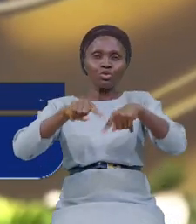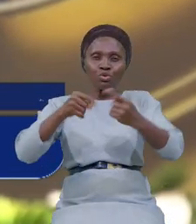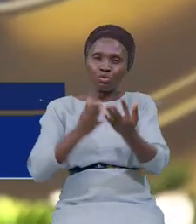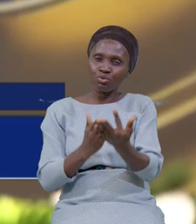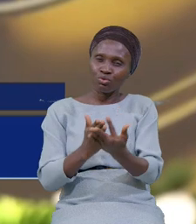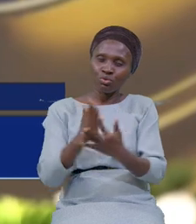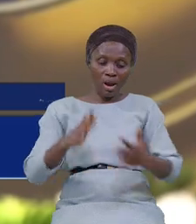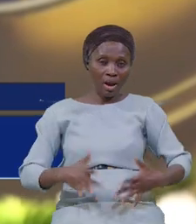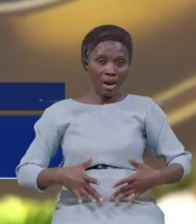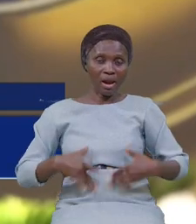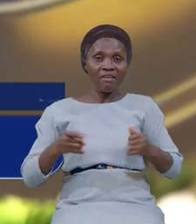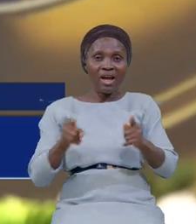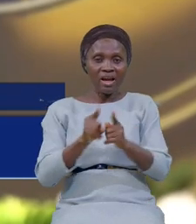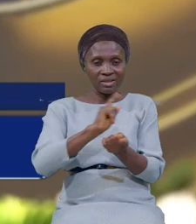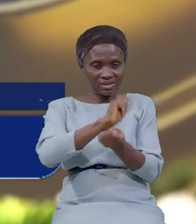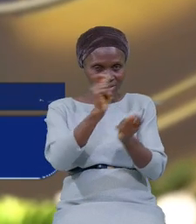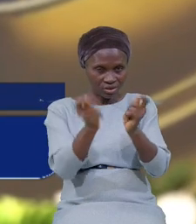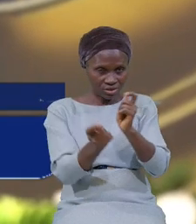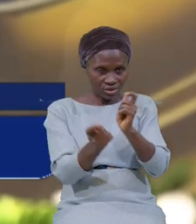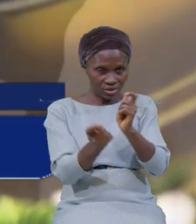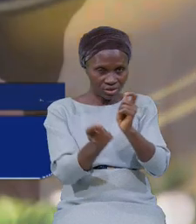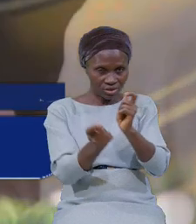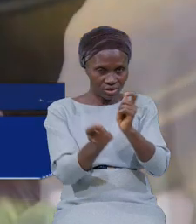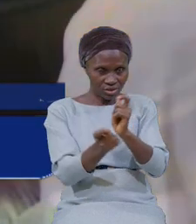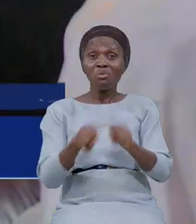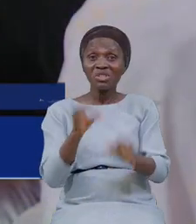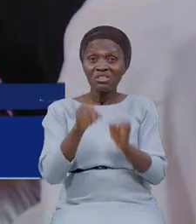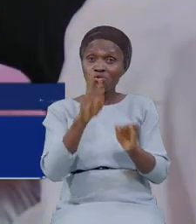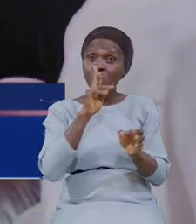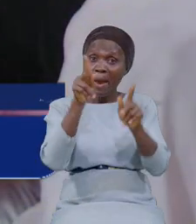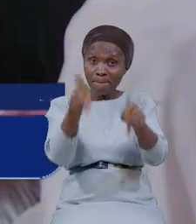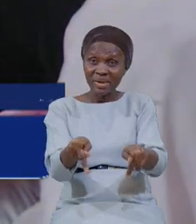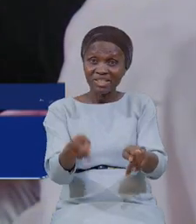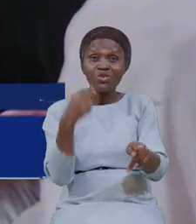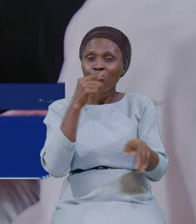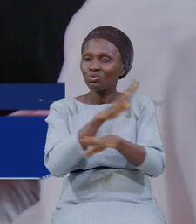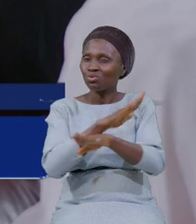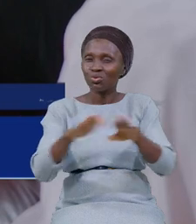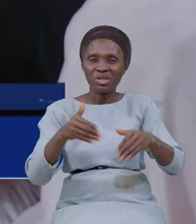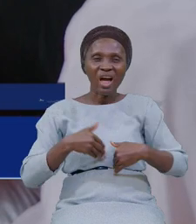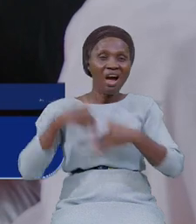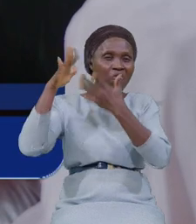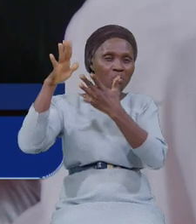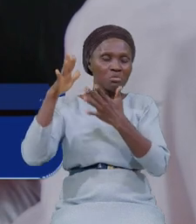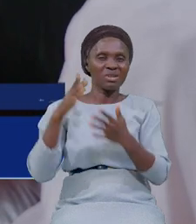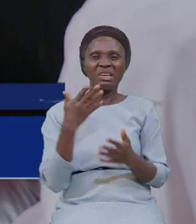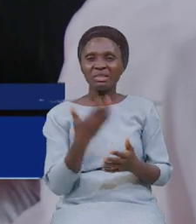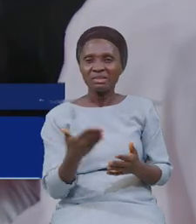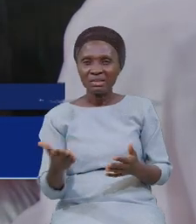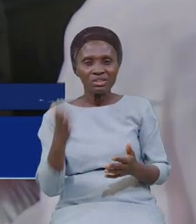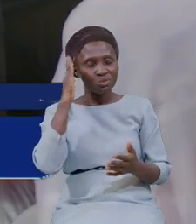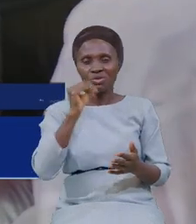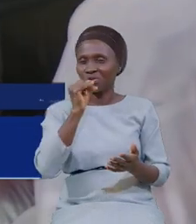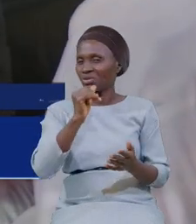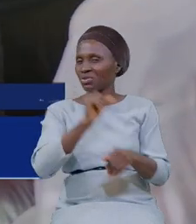are pessimistic, you give up. Things will never work. Even in this, our land, in this,